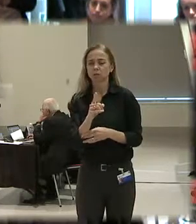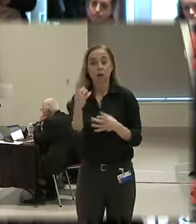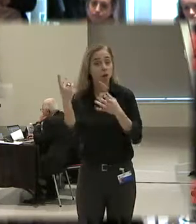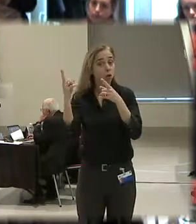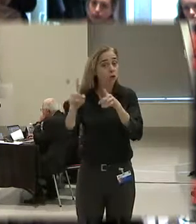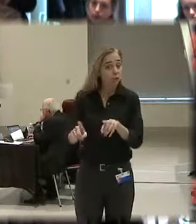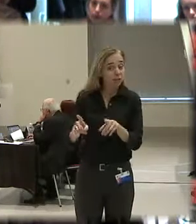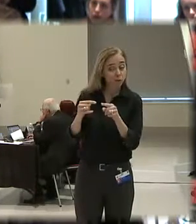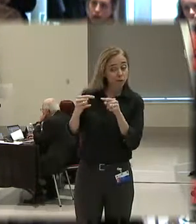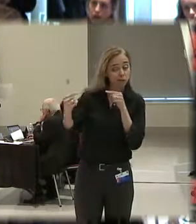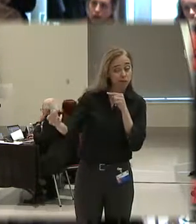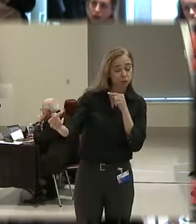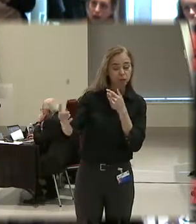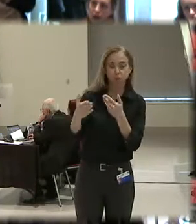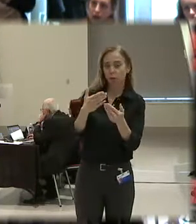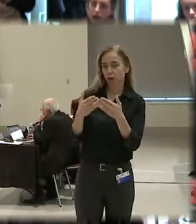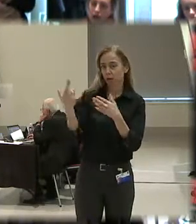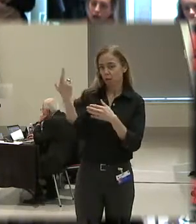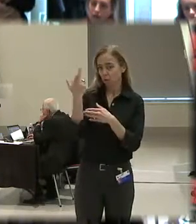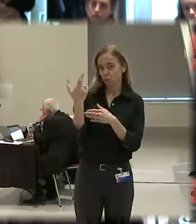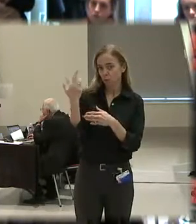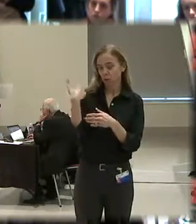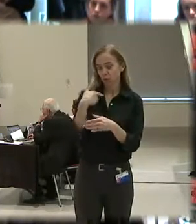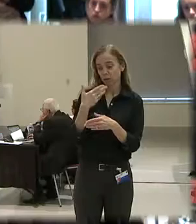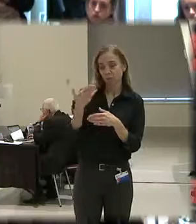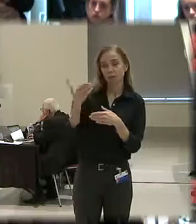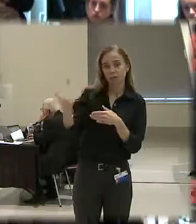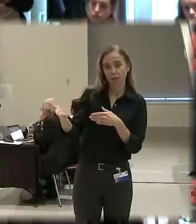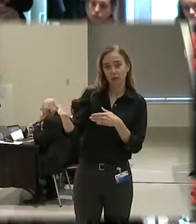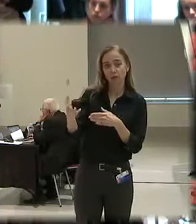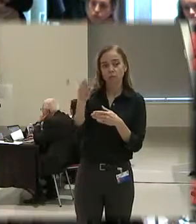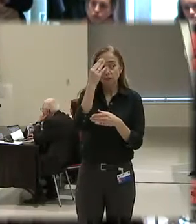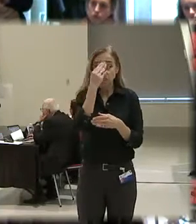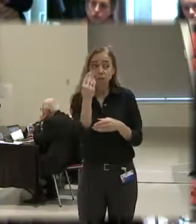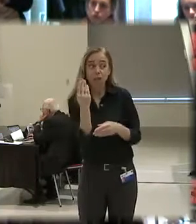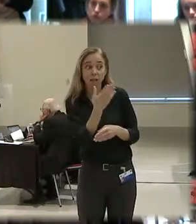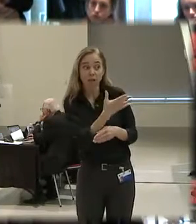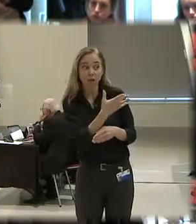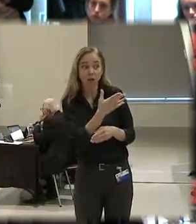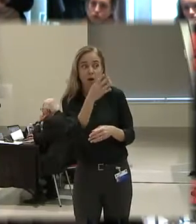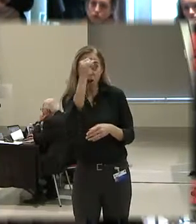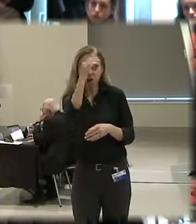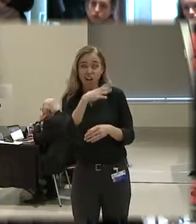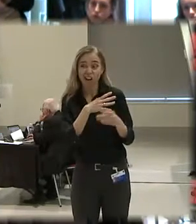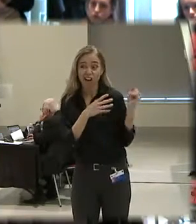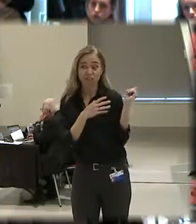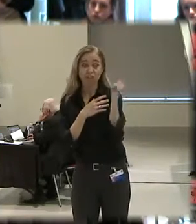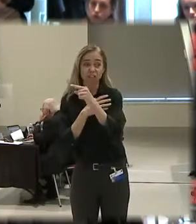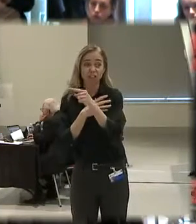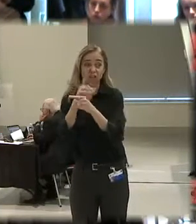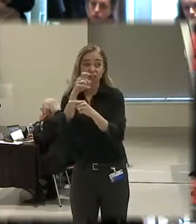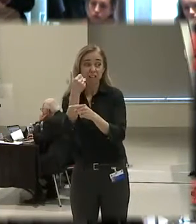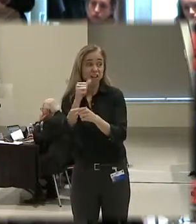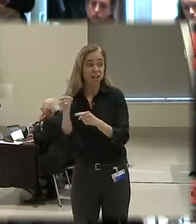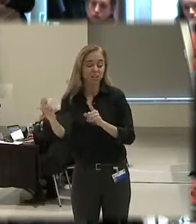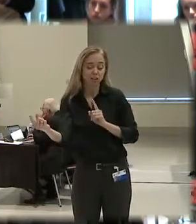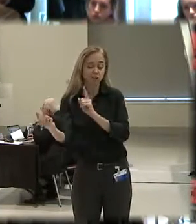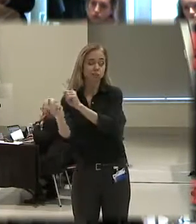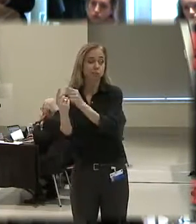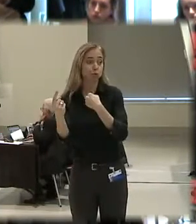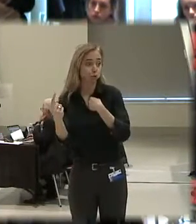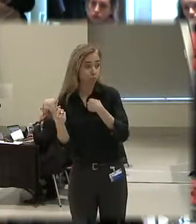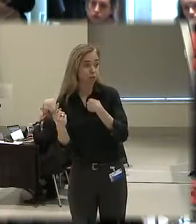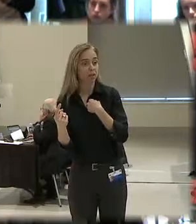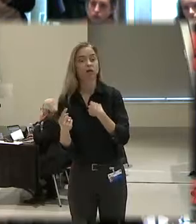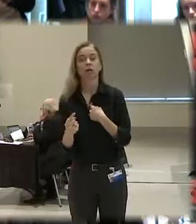agreed or disagreed for whatever reason we were there, but he said, "Just to let you know, my guys are right there, and if you need anything, come talk to me."